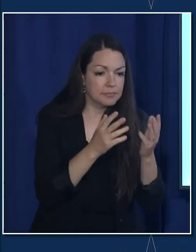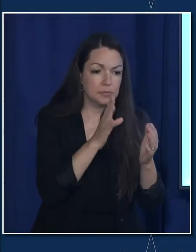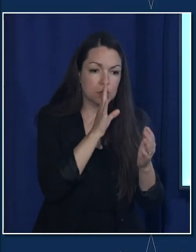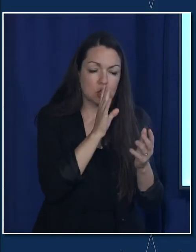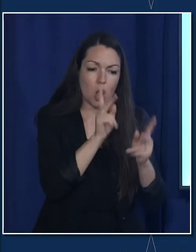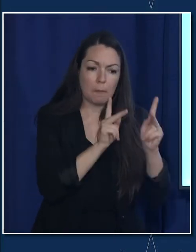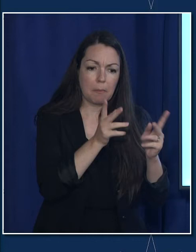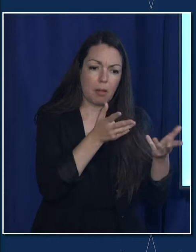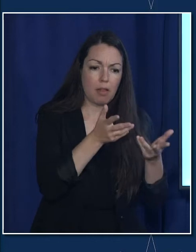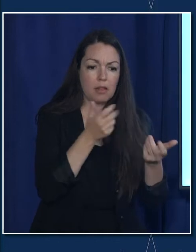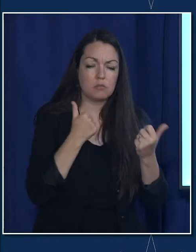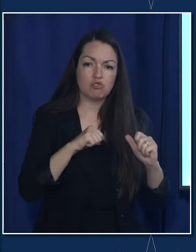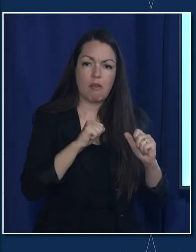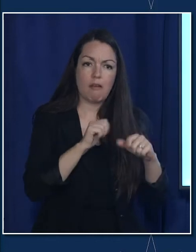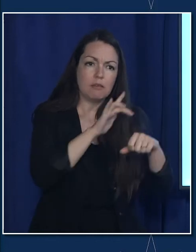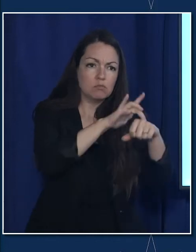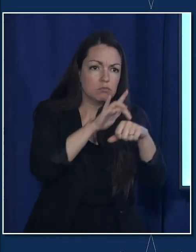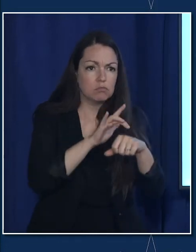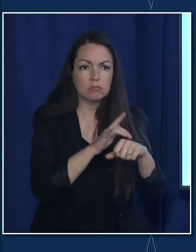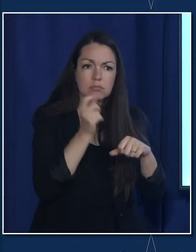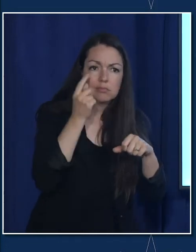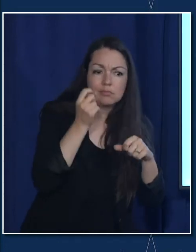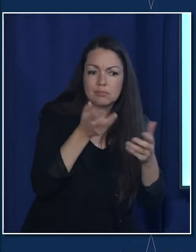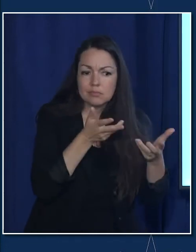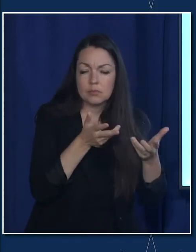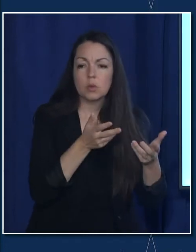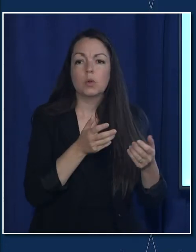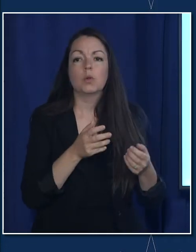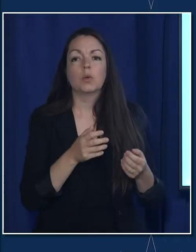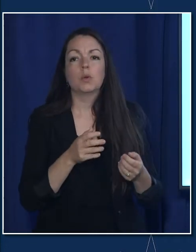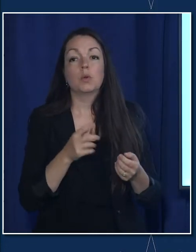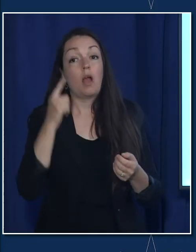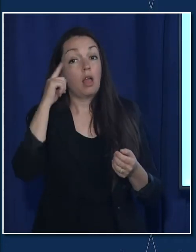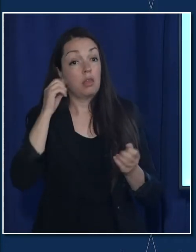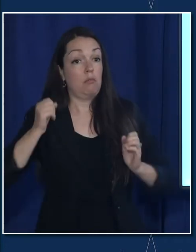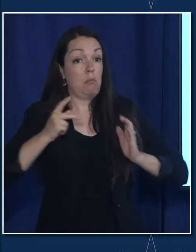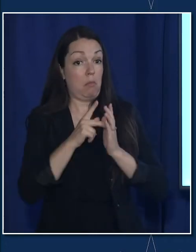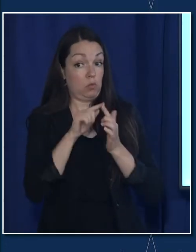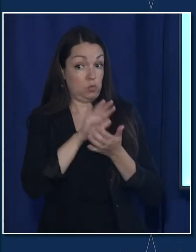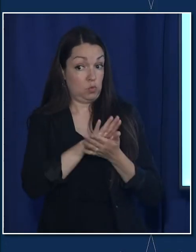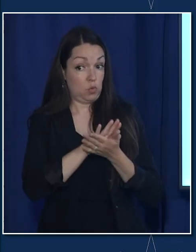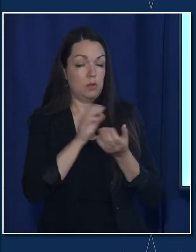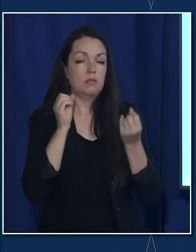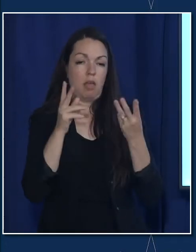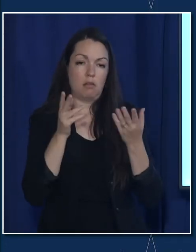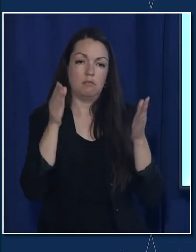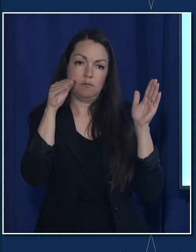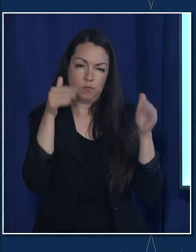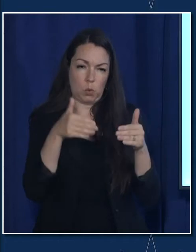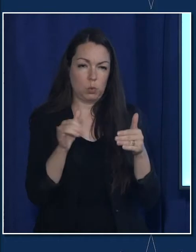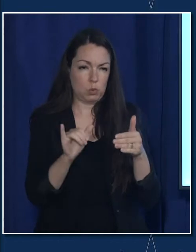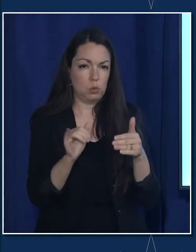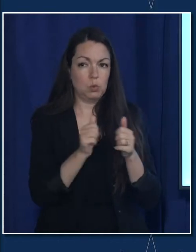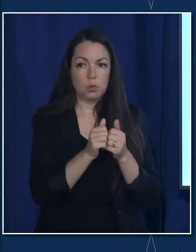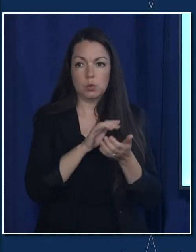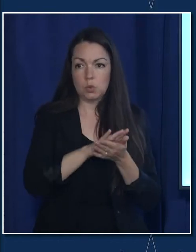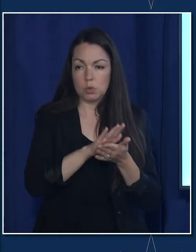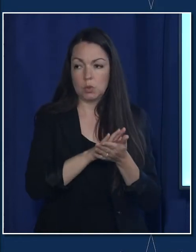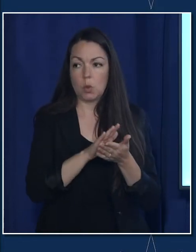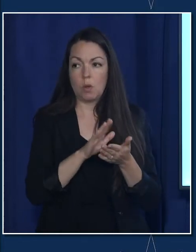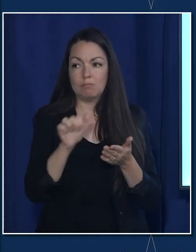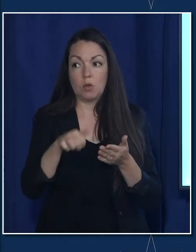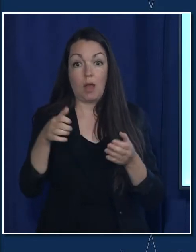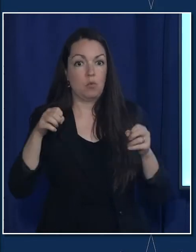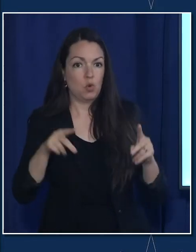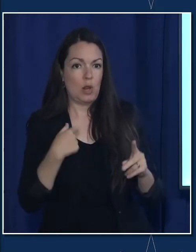kind of reach out and get different things the way they are. I think with back to school, we'll certainly be doing a lot of focus there as well. It gives us another